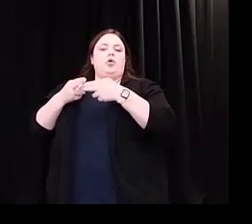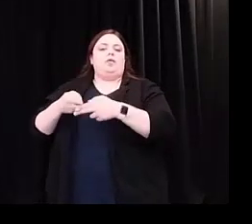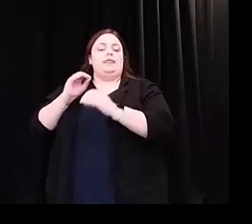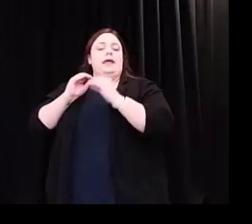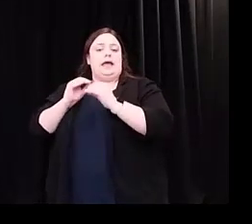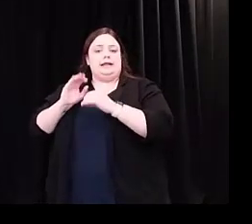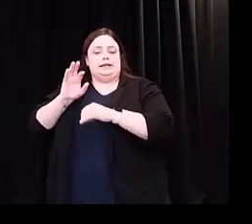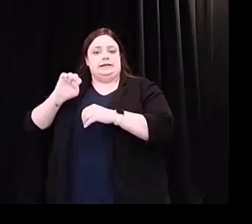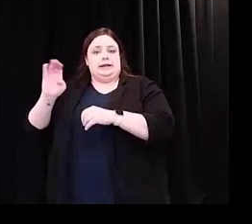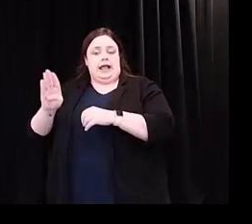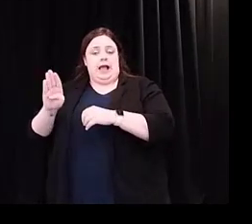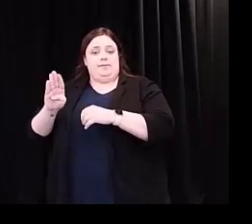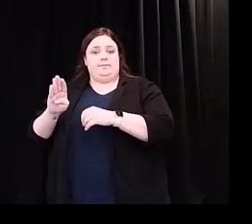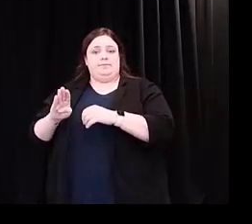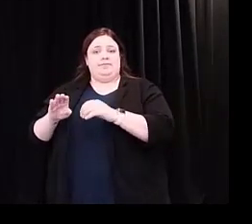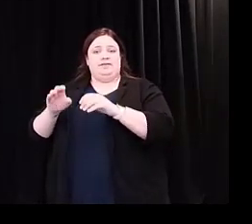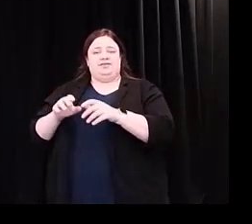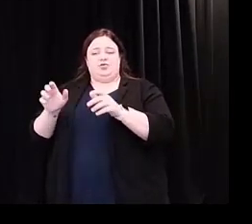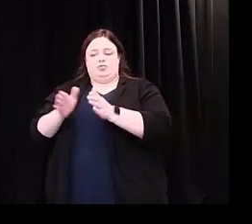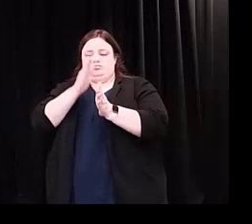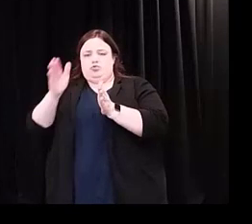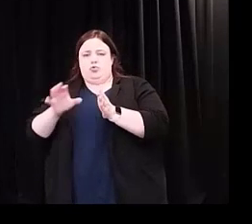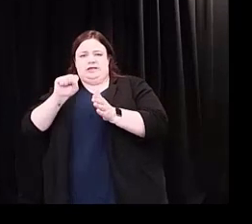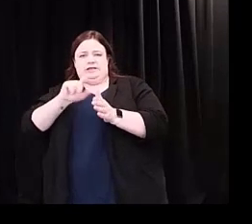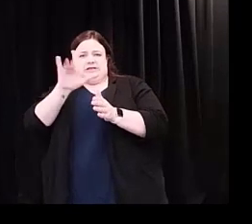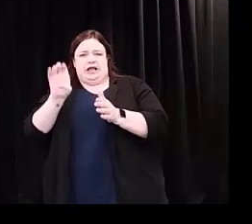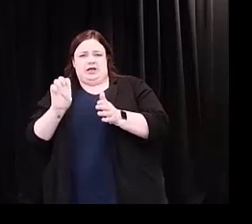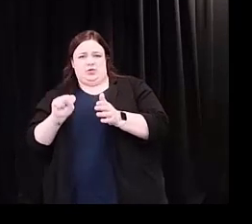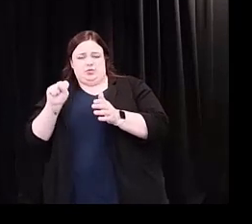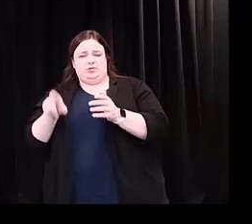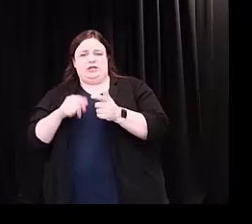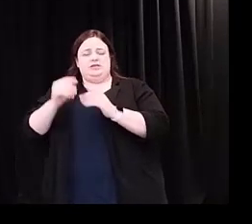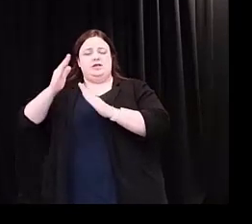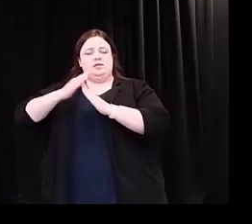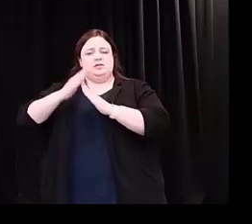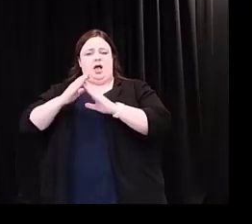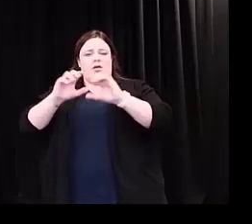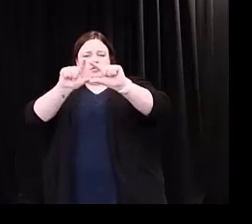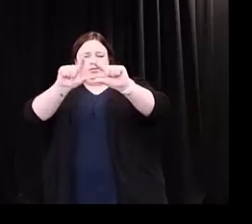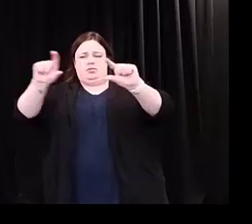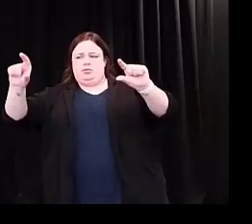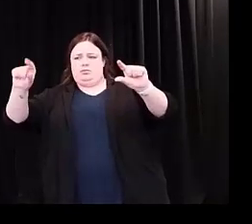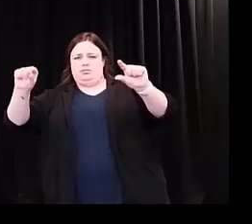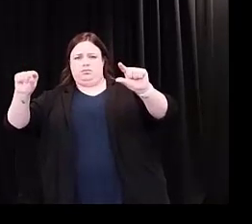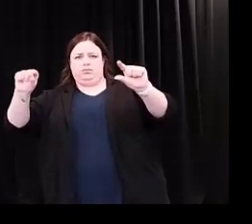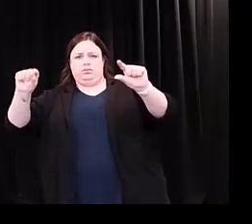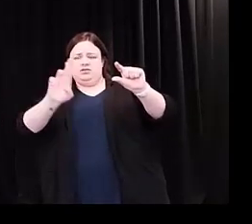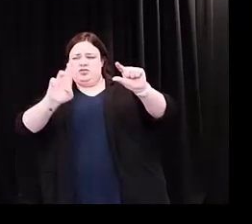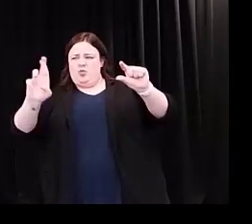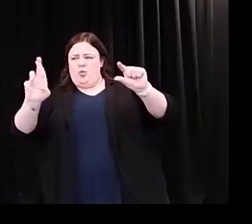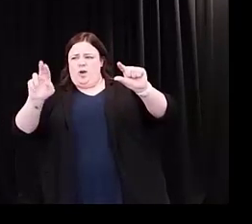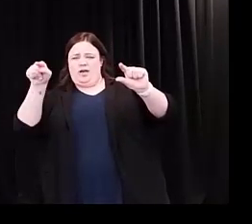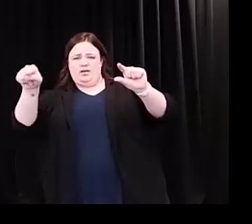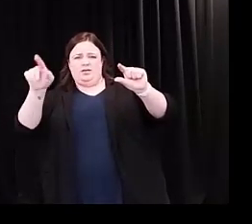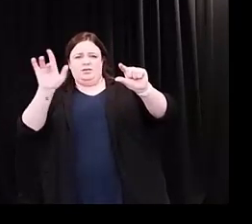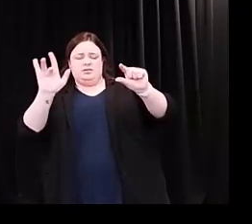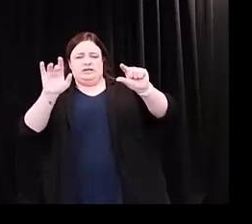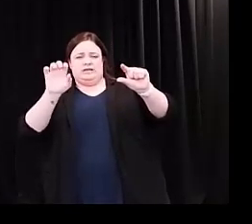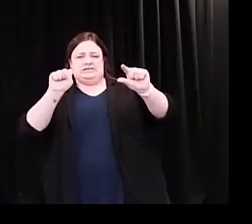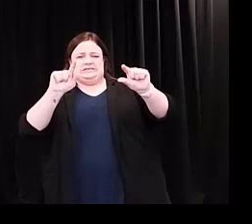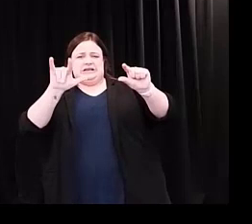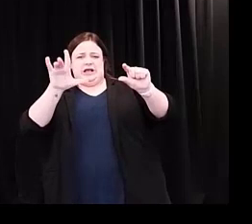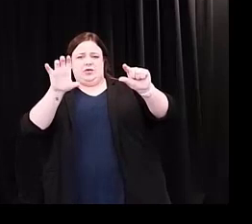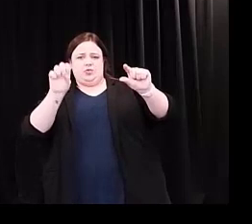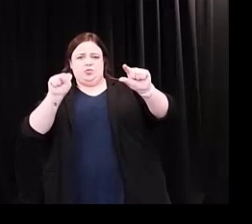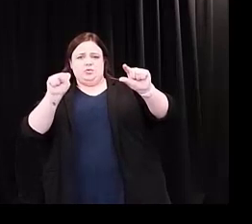to the styles. In this screenshot, we're looking at the styles menu at the top of Microsoft Word. Just to the right of it and to the